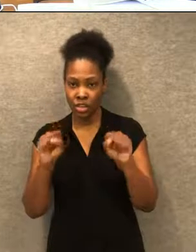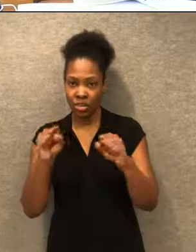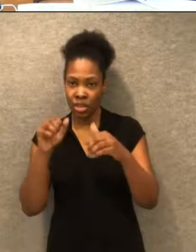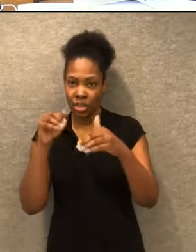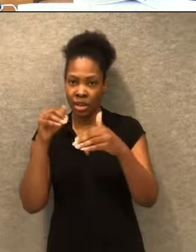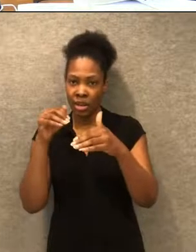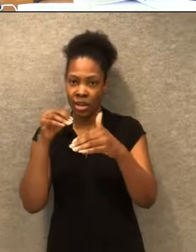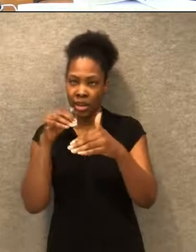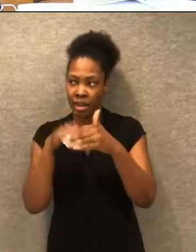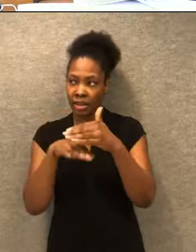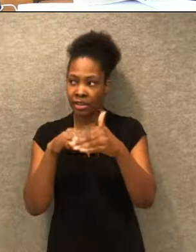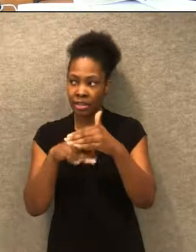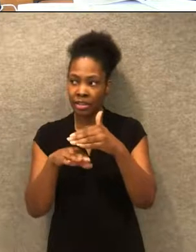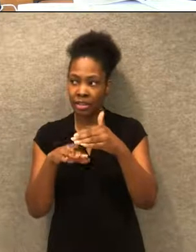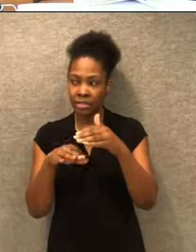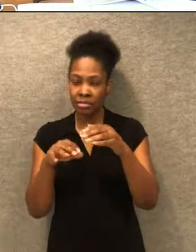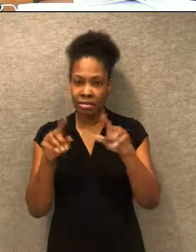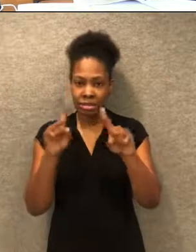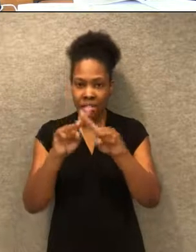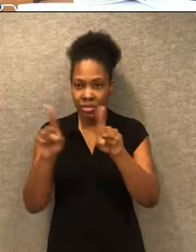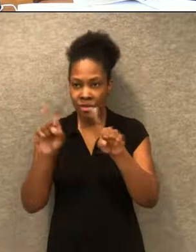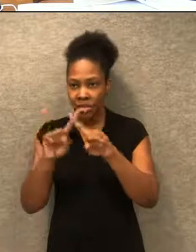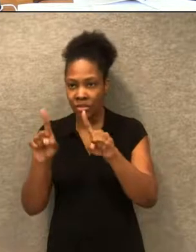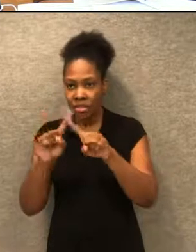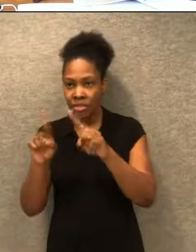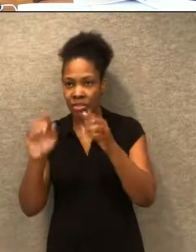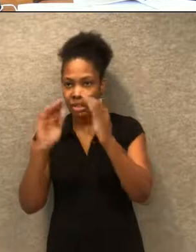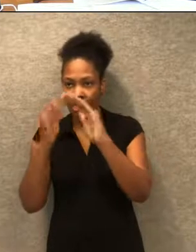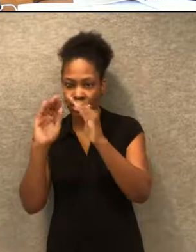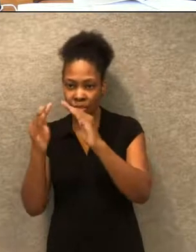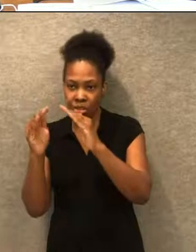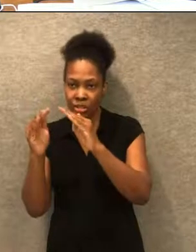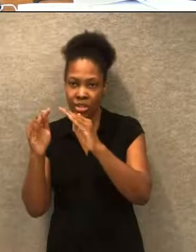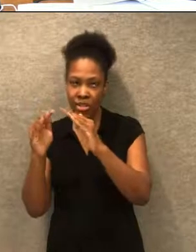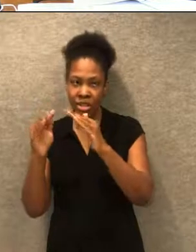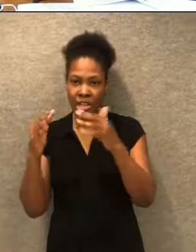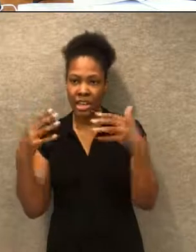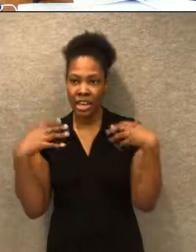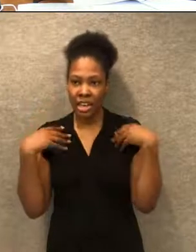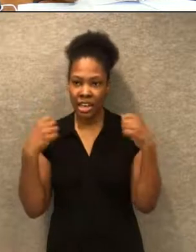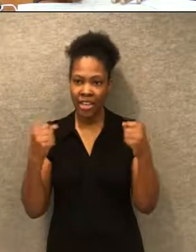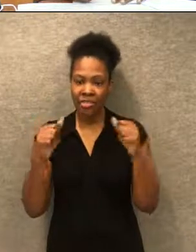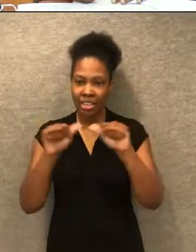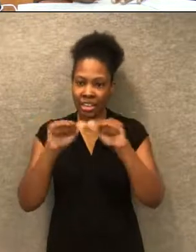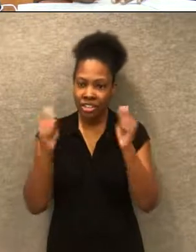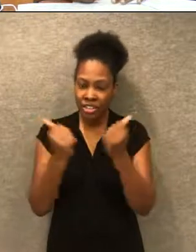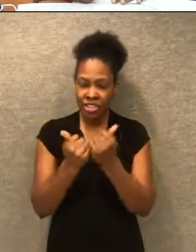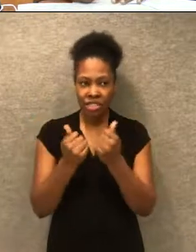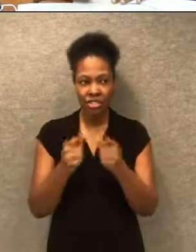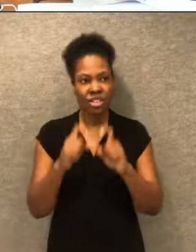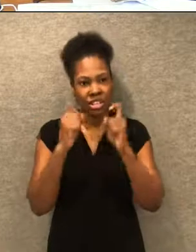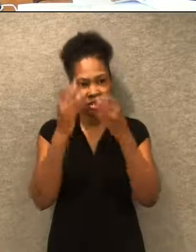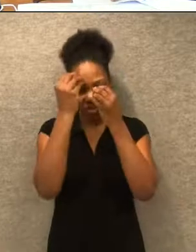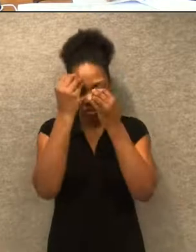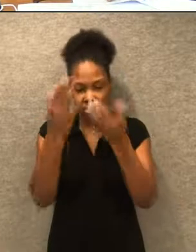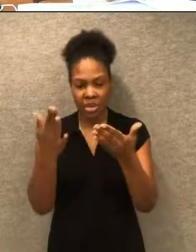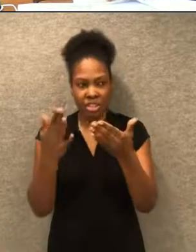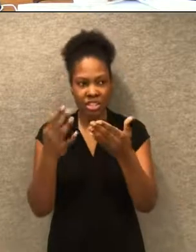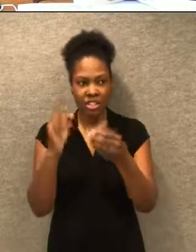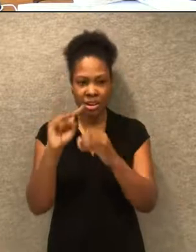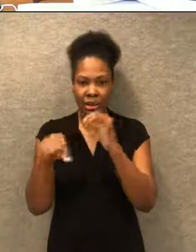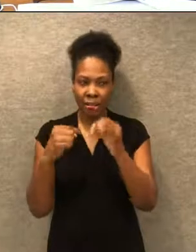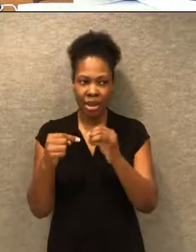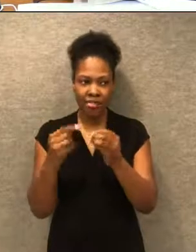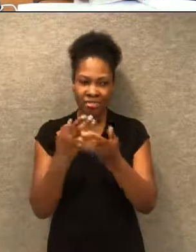access several community mental health agencies. They will give you tons of information about